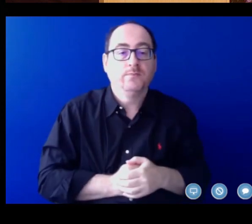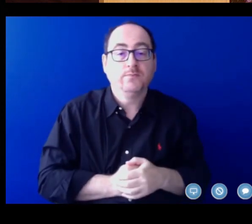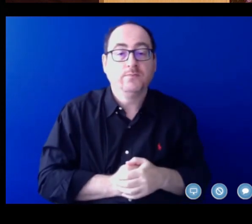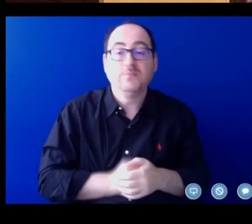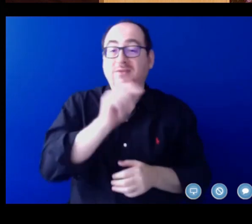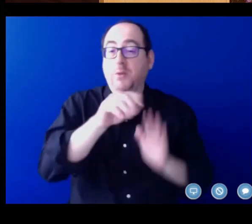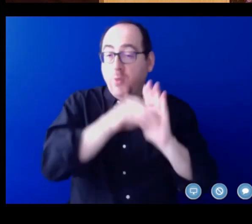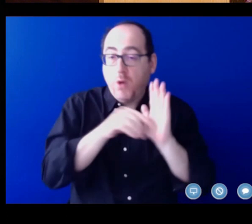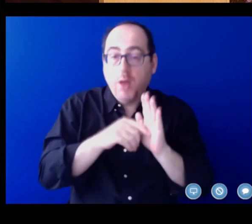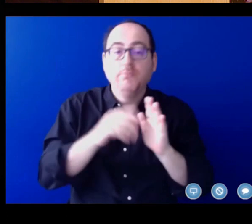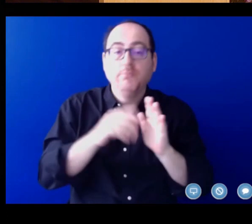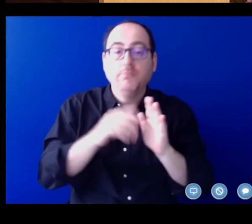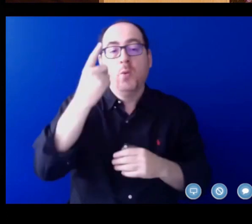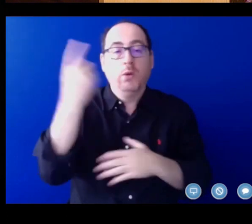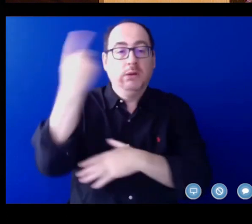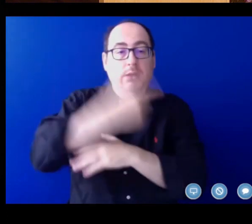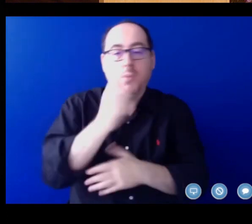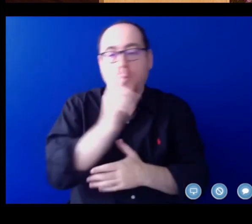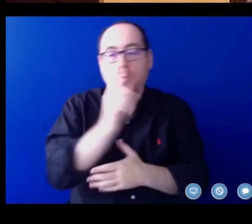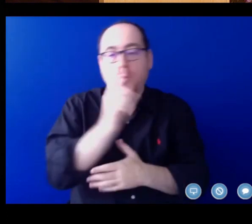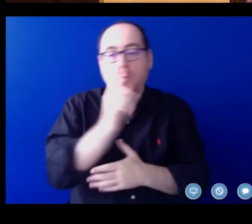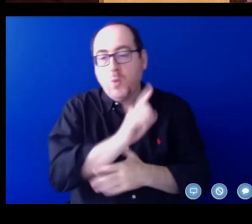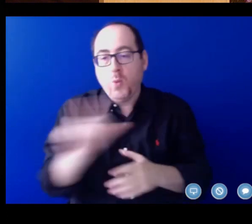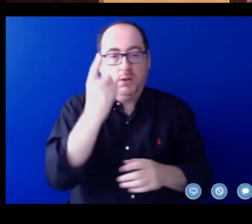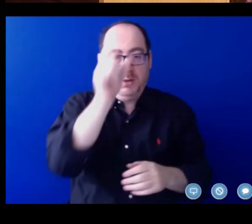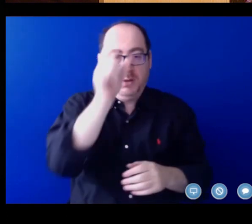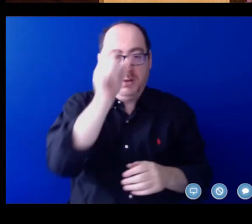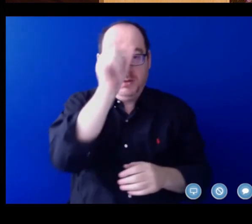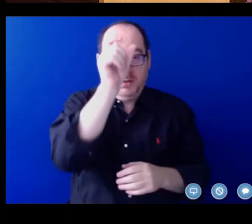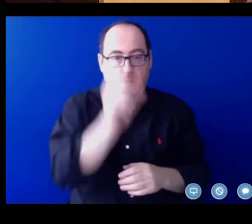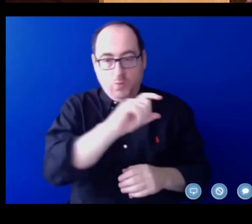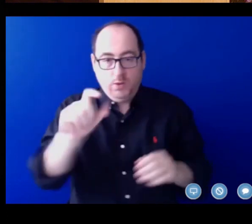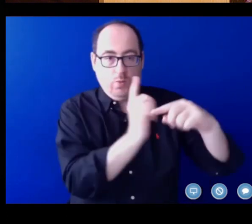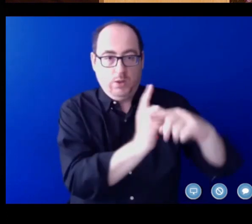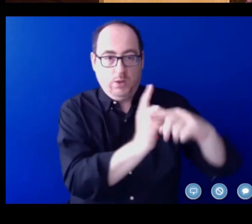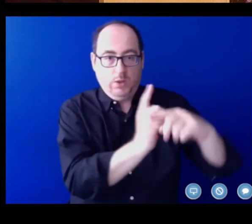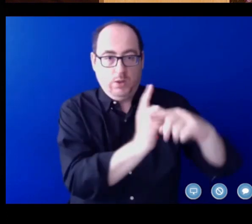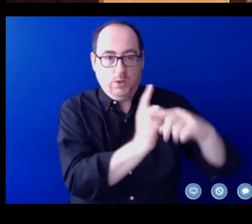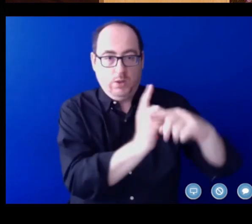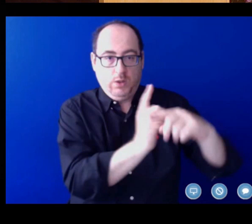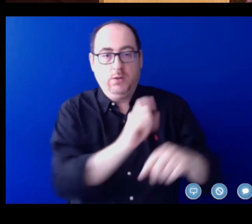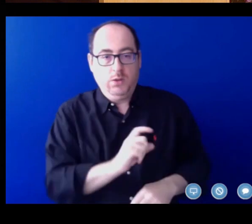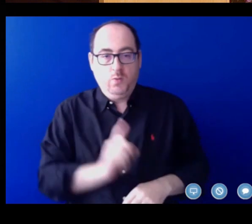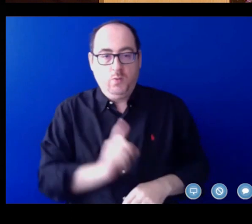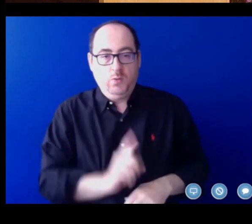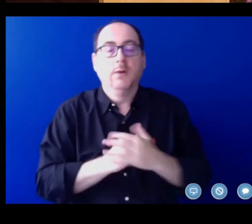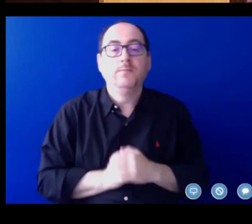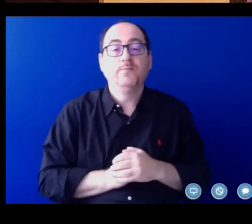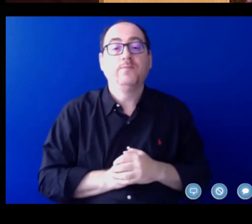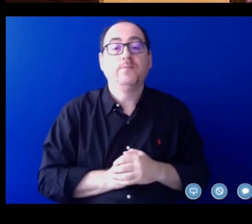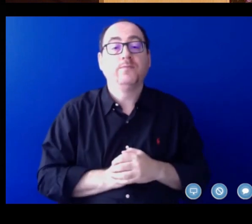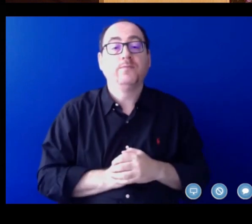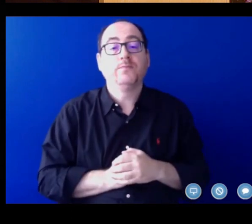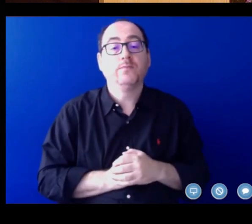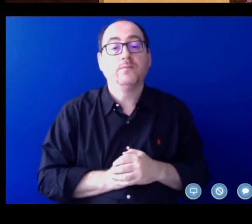generally within on-arrival English language classes for 16 weeks. It provides contextualised and experiential learning focusing on